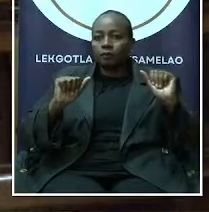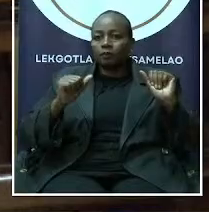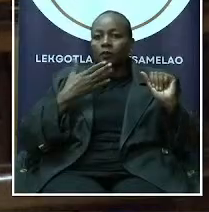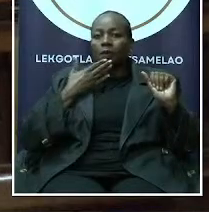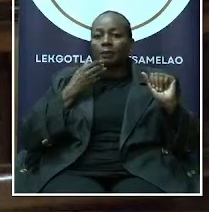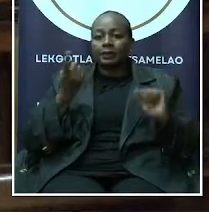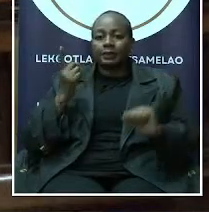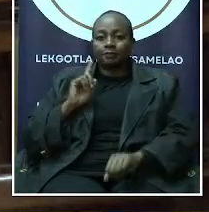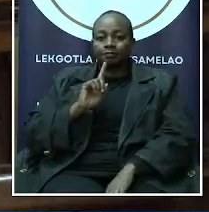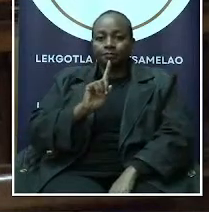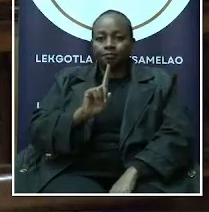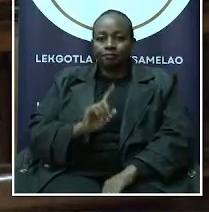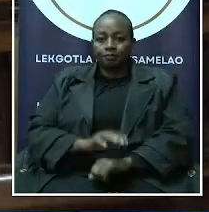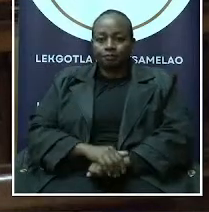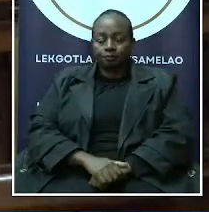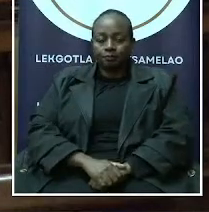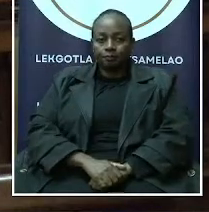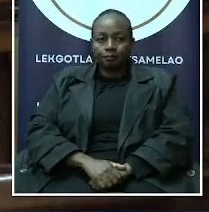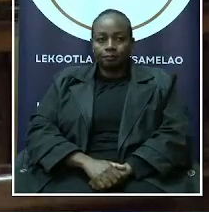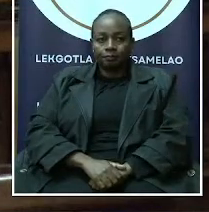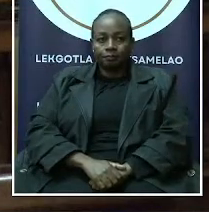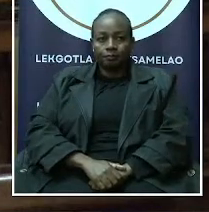to the podium?